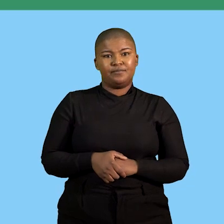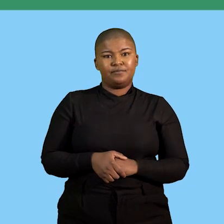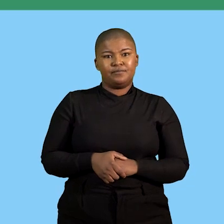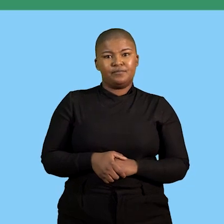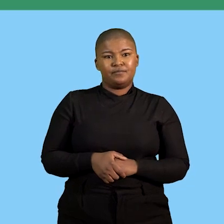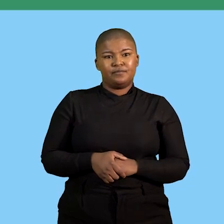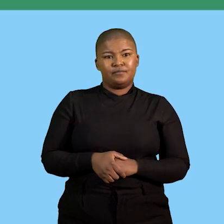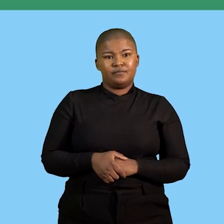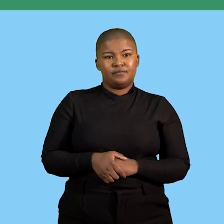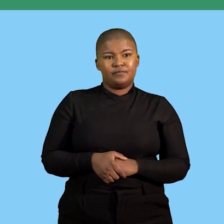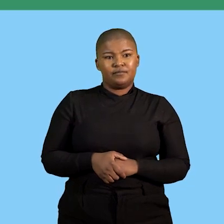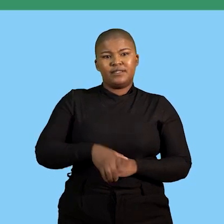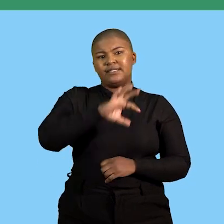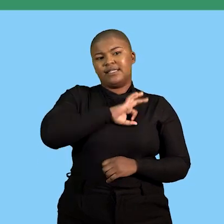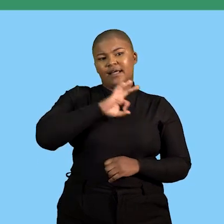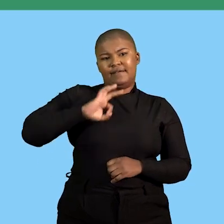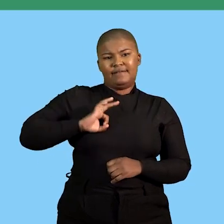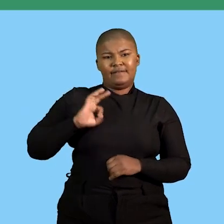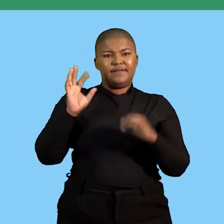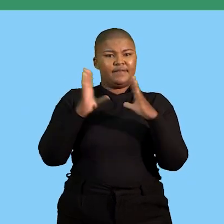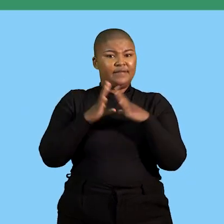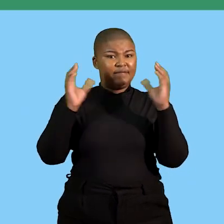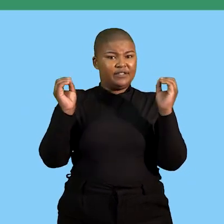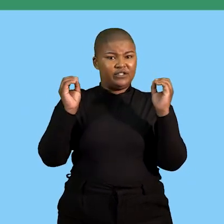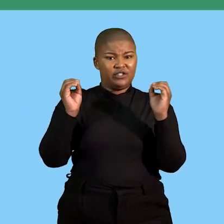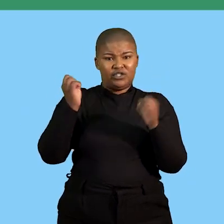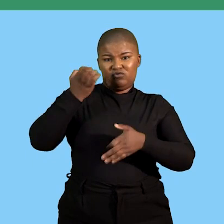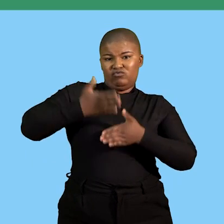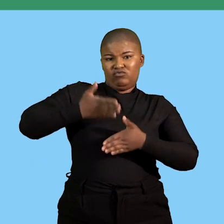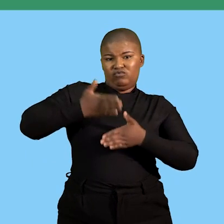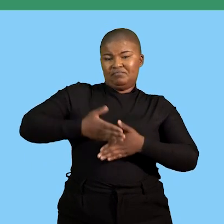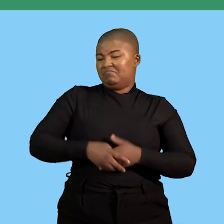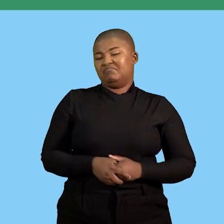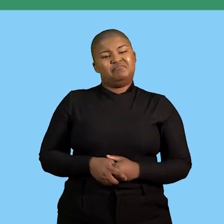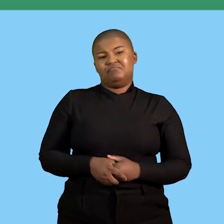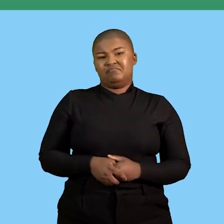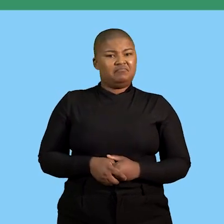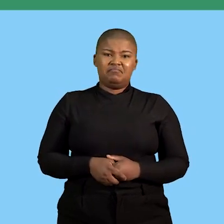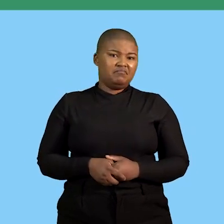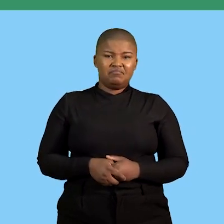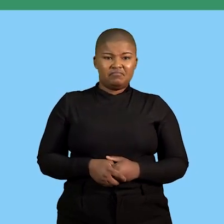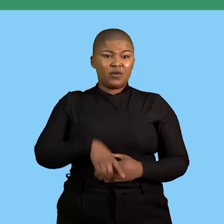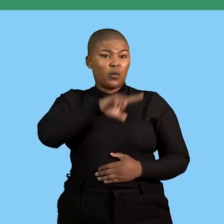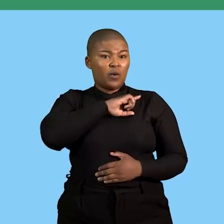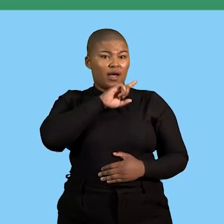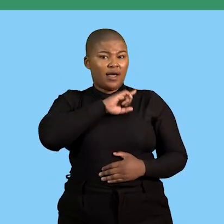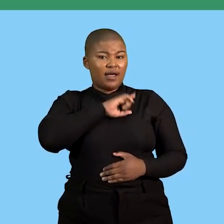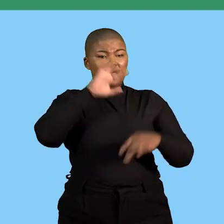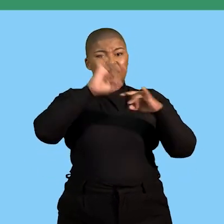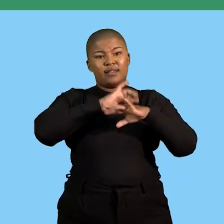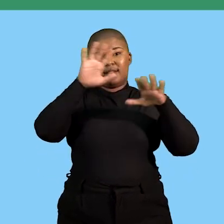not complete. They cannot complete their task. The reason behind that is that this is because of